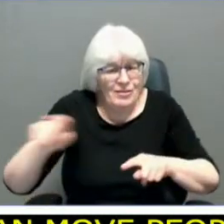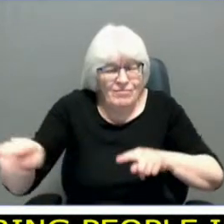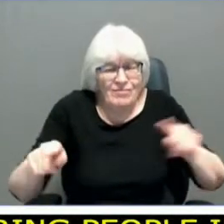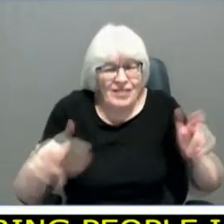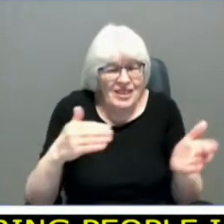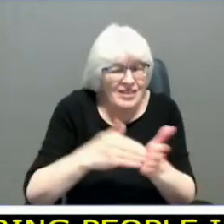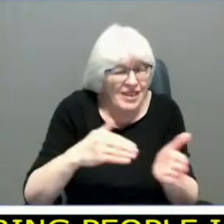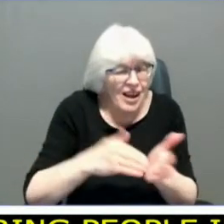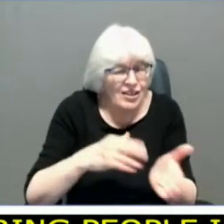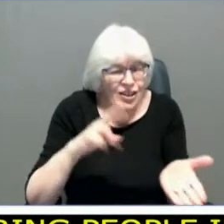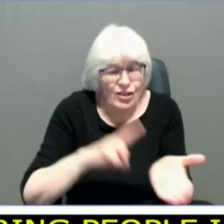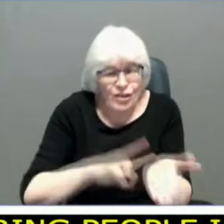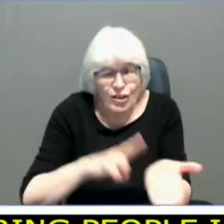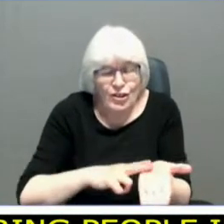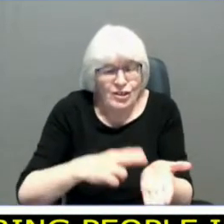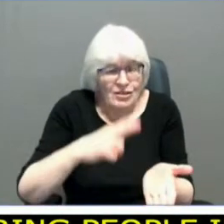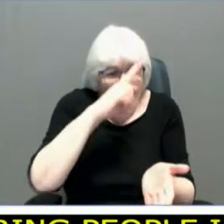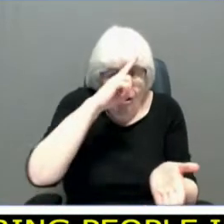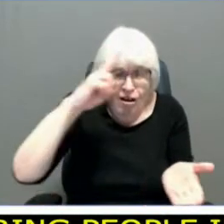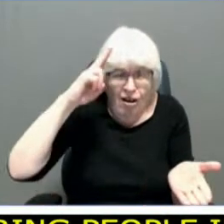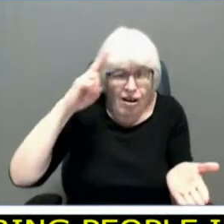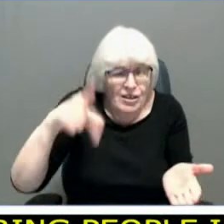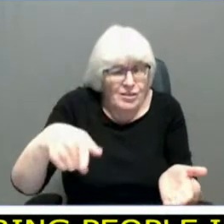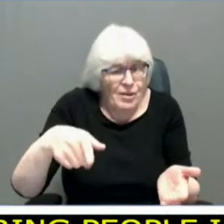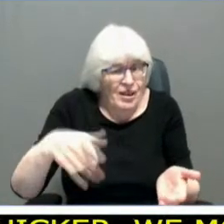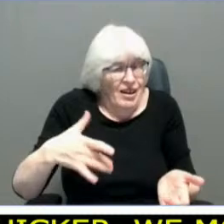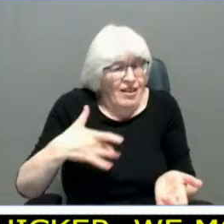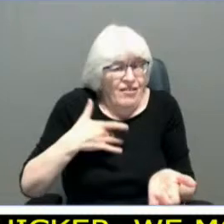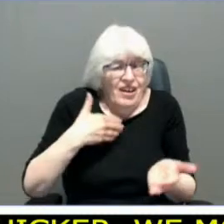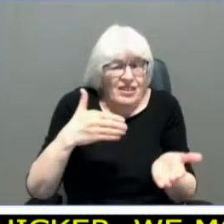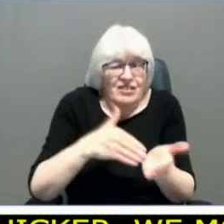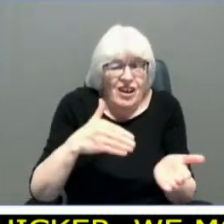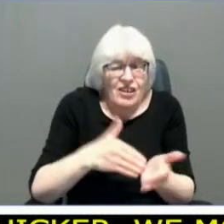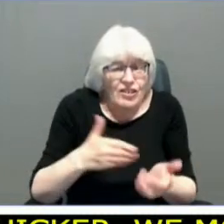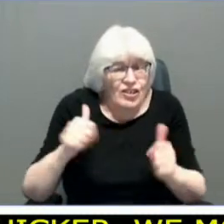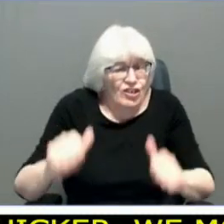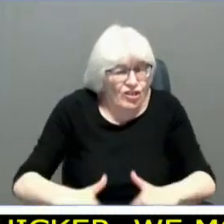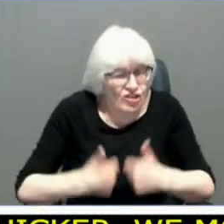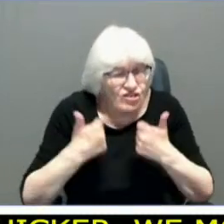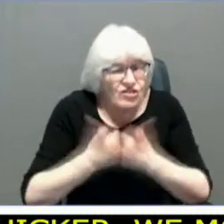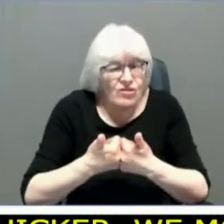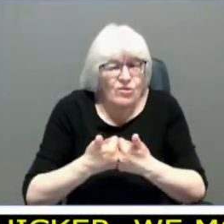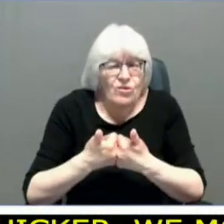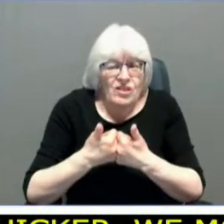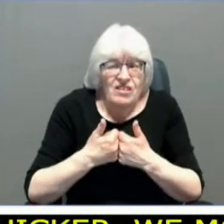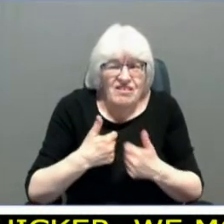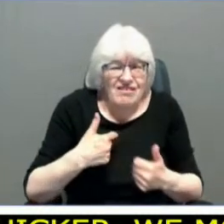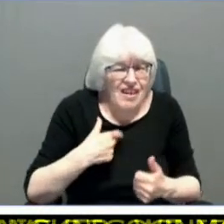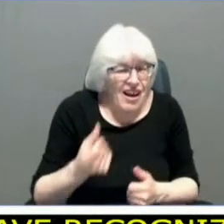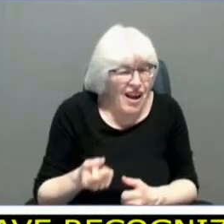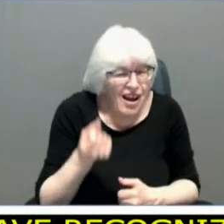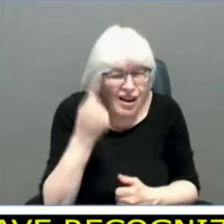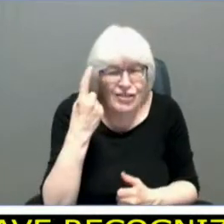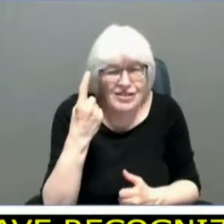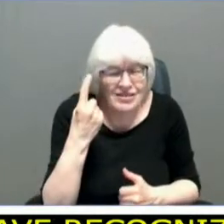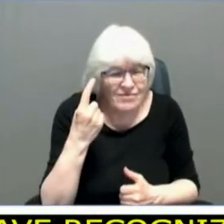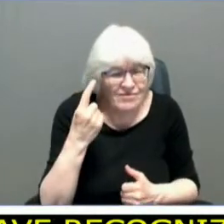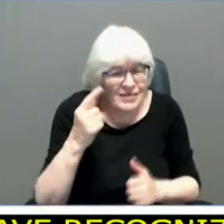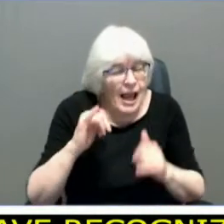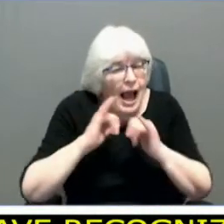recognized particularly their challenges over the last few years, and which we certainly understand, and how we can mitigate that. We've asked